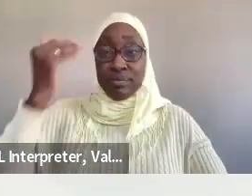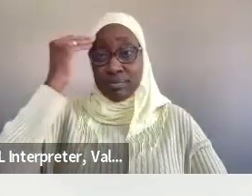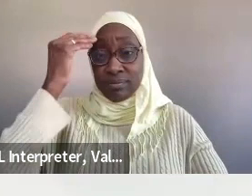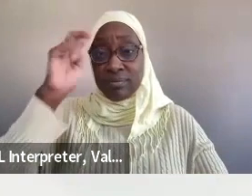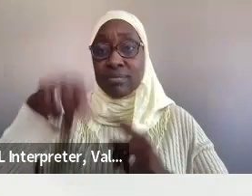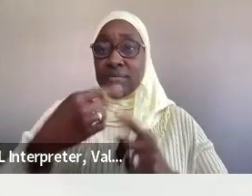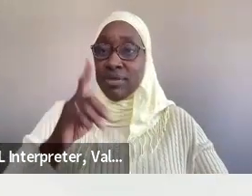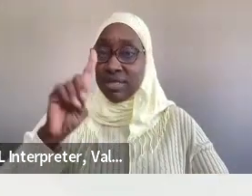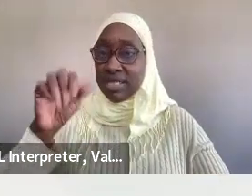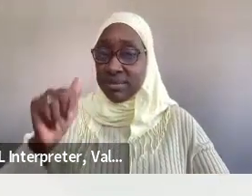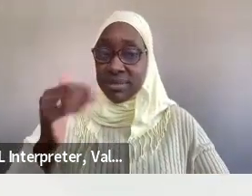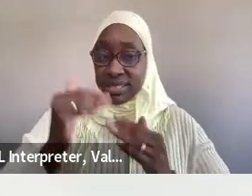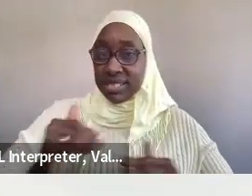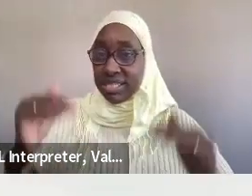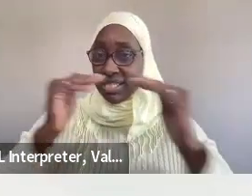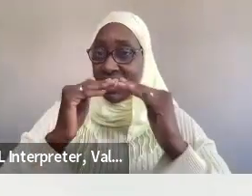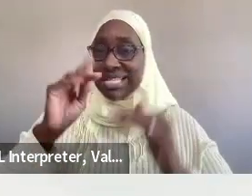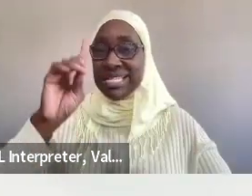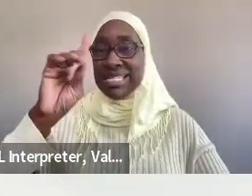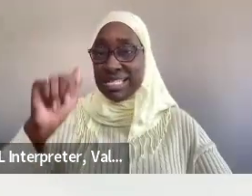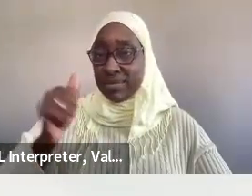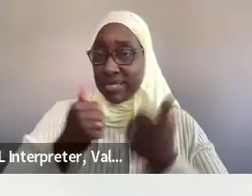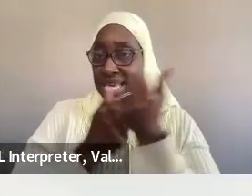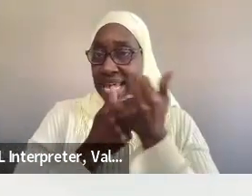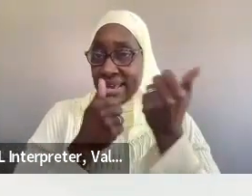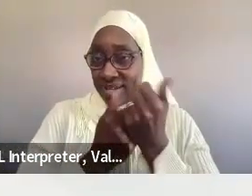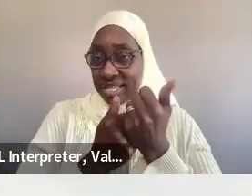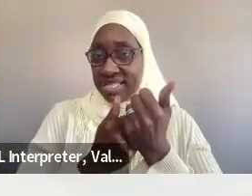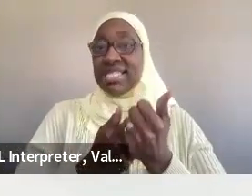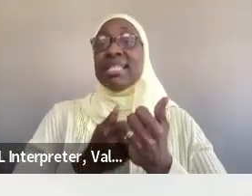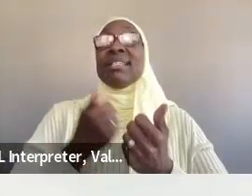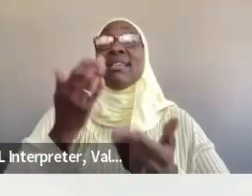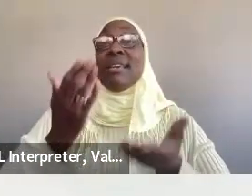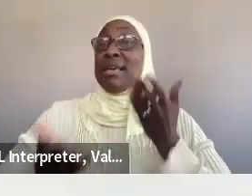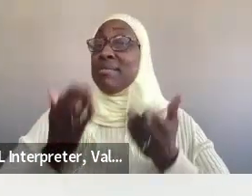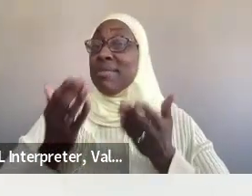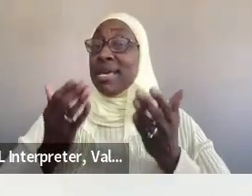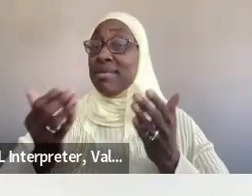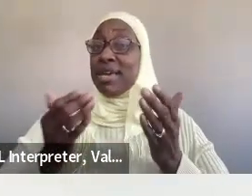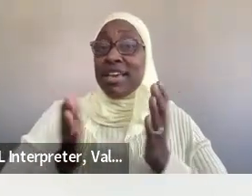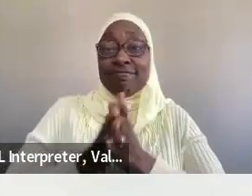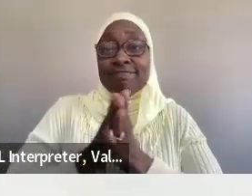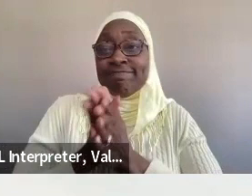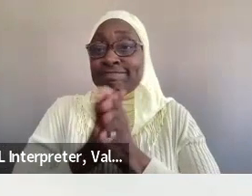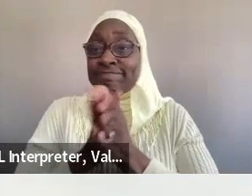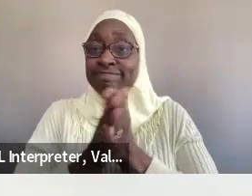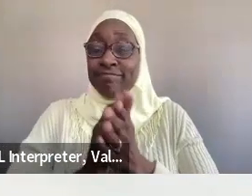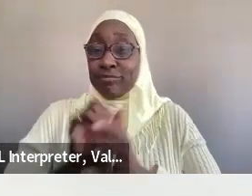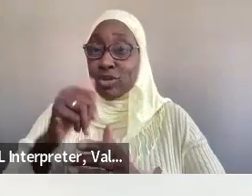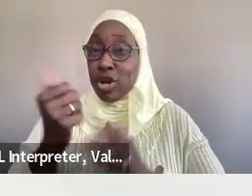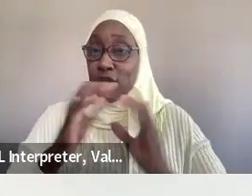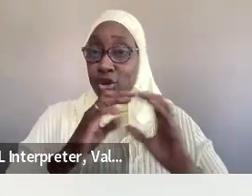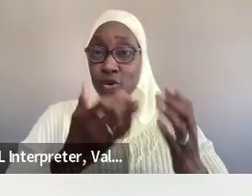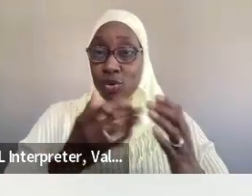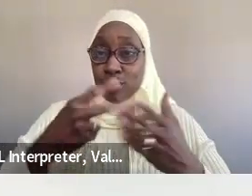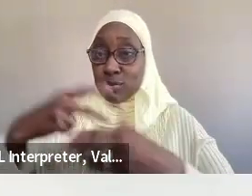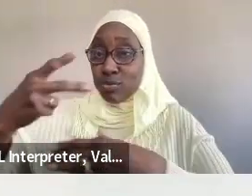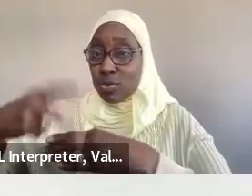disability advocacy movement, and maybe motivate other groups and programs and centers